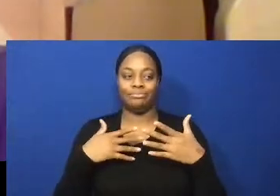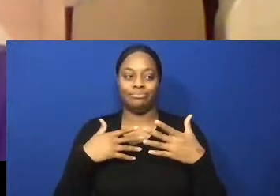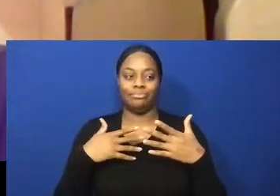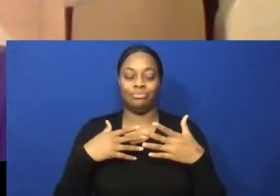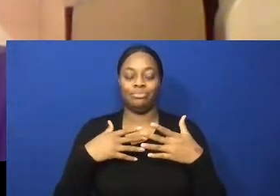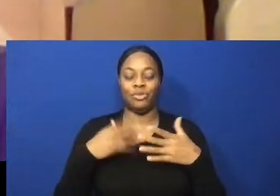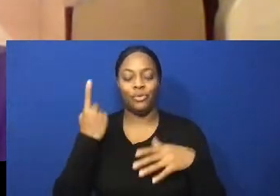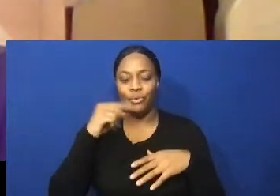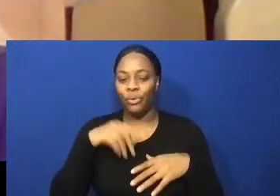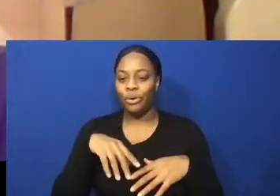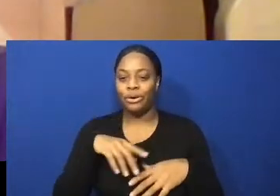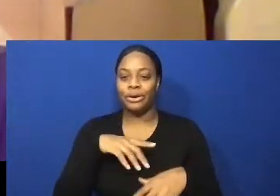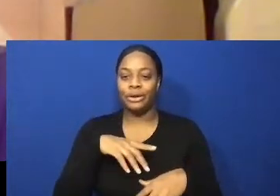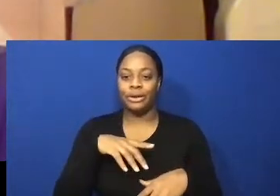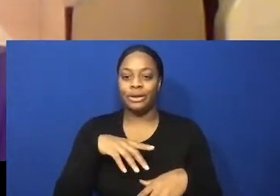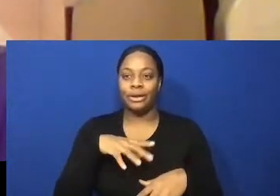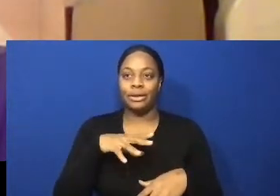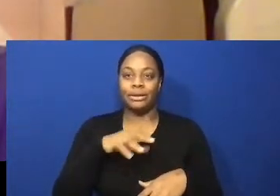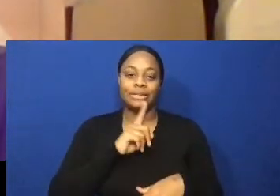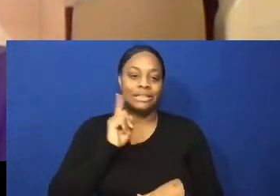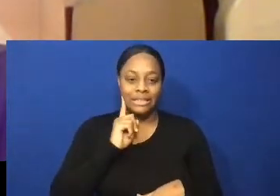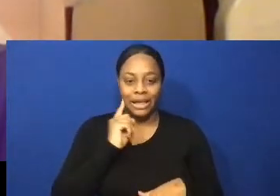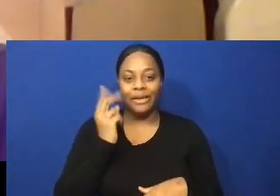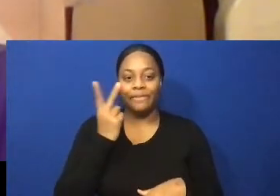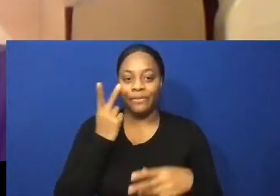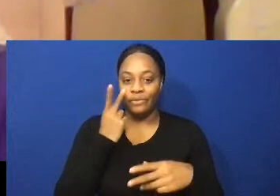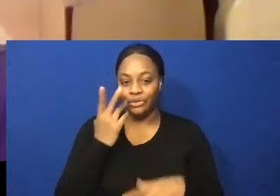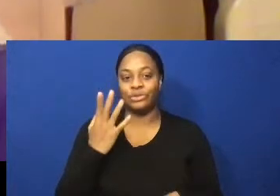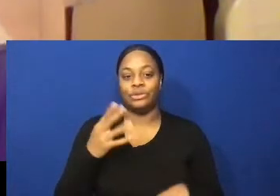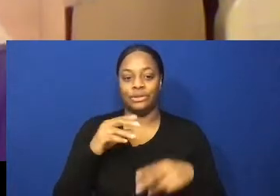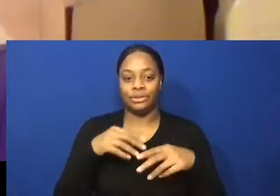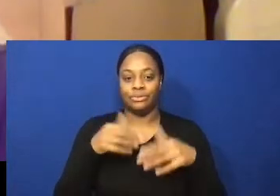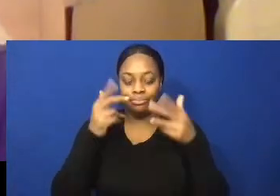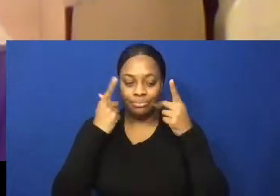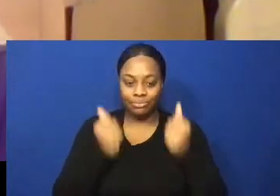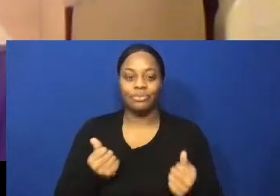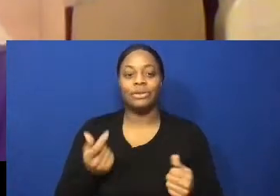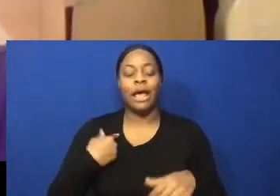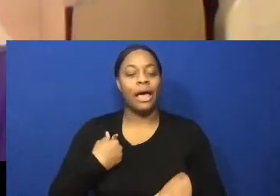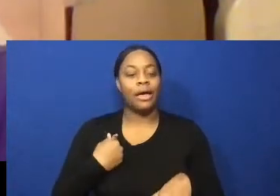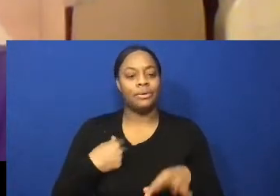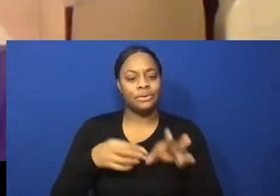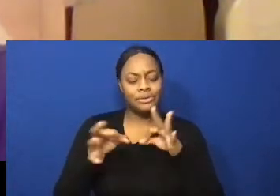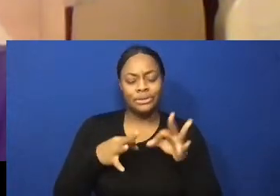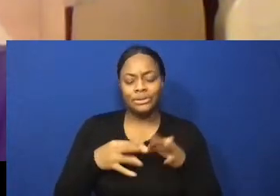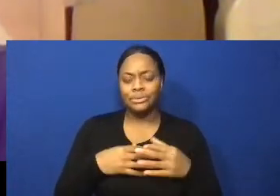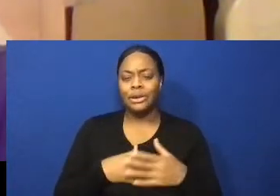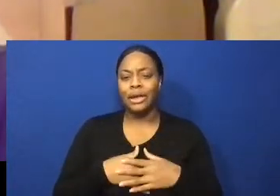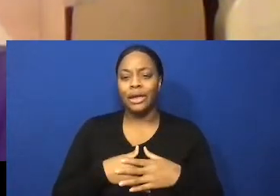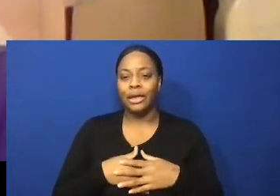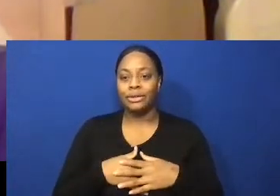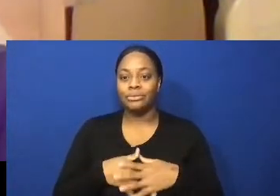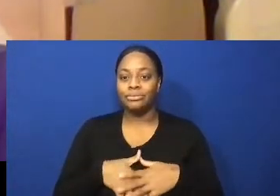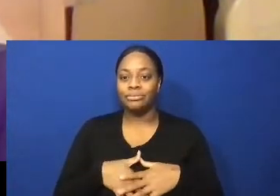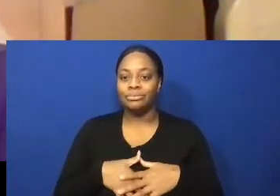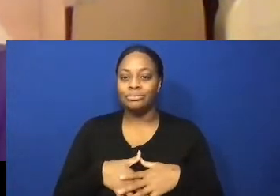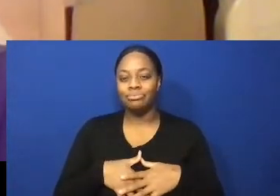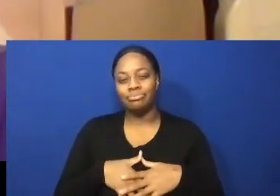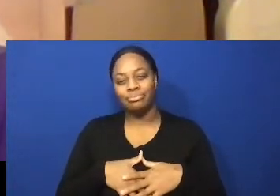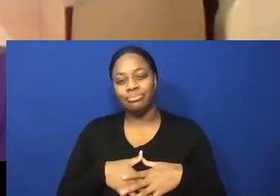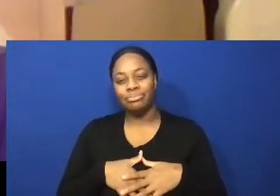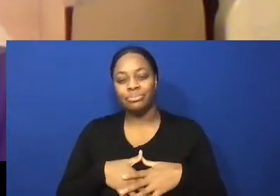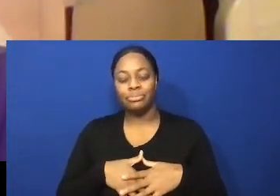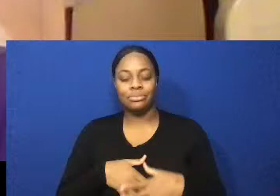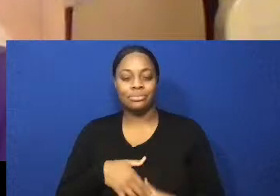impaired and auditory impairment. So I will describe that I have gray,